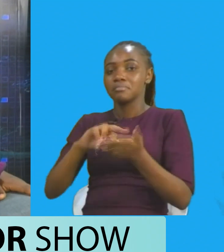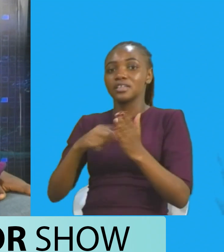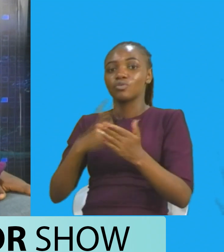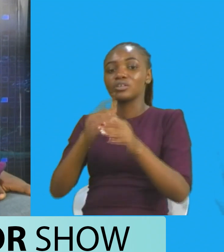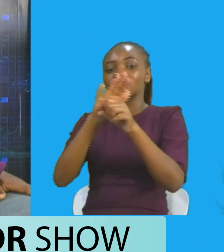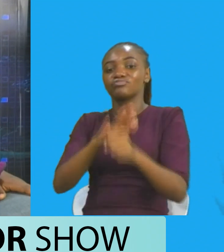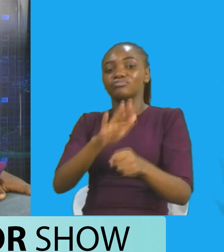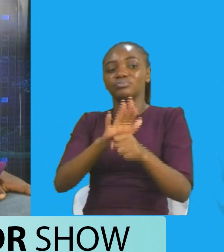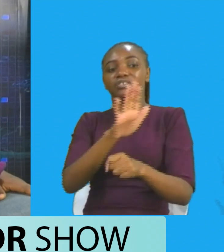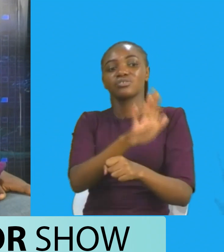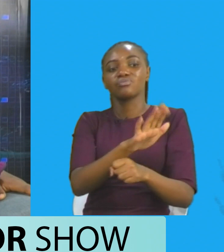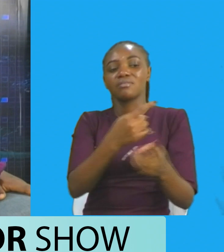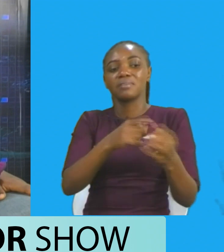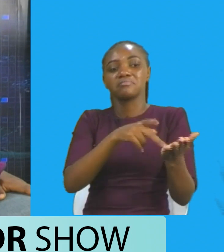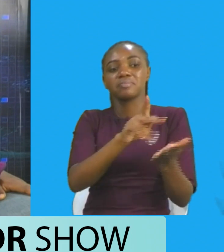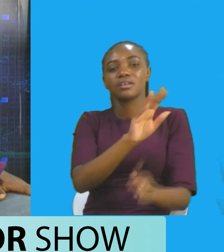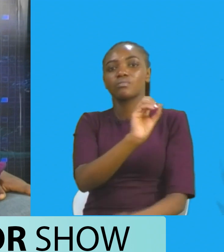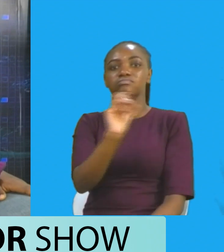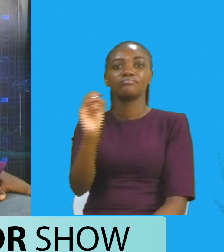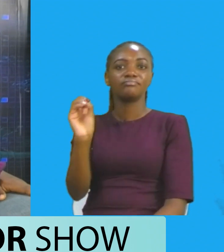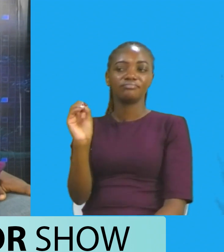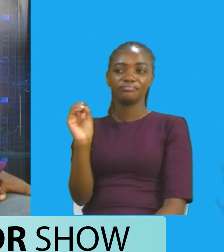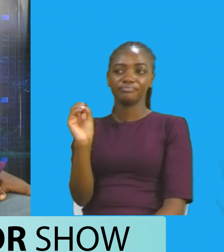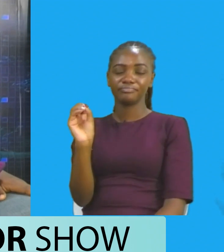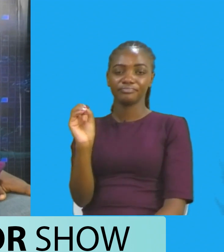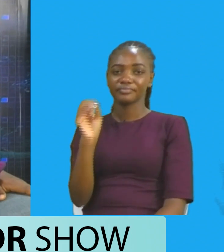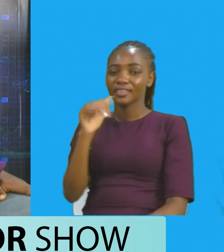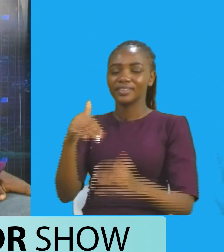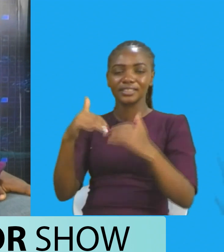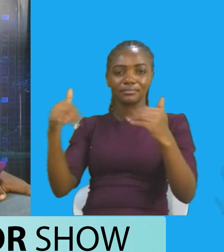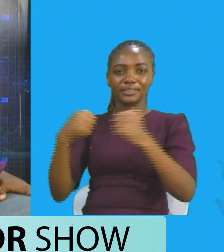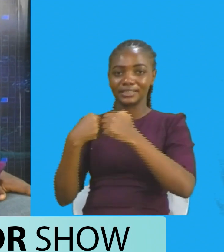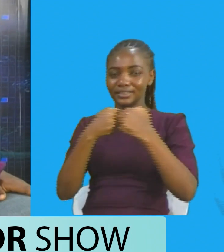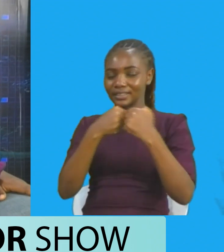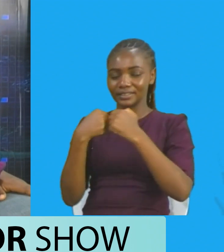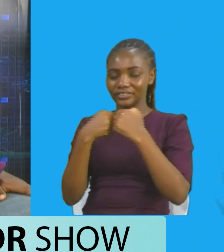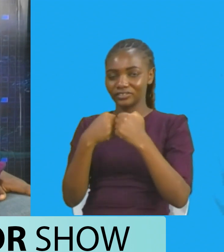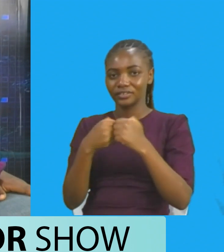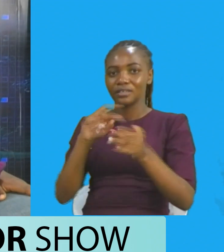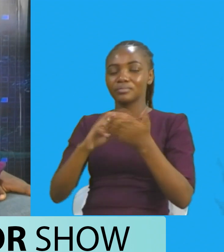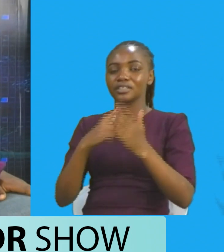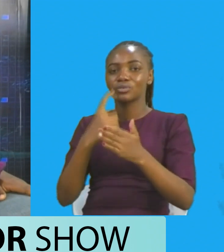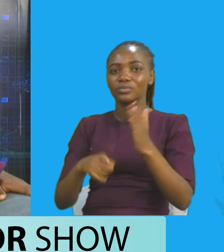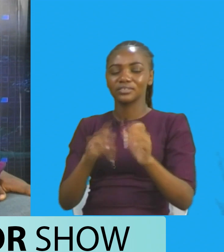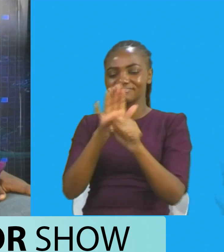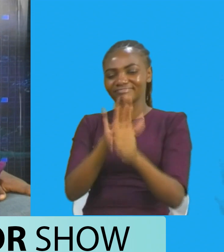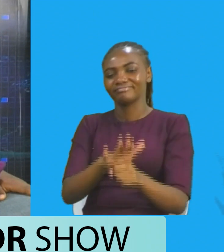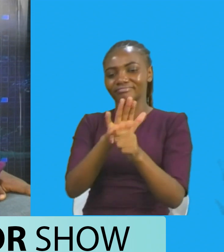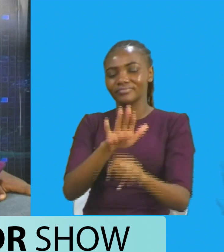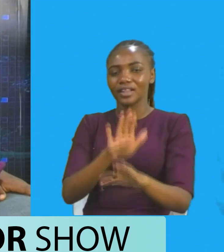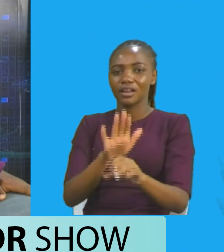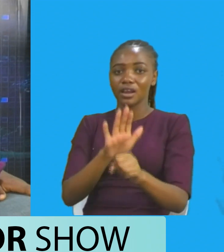the model is getting exploited, going home with no money and nothing, just only keep going home